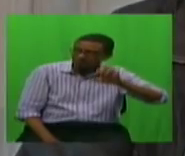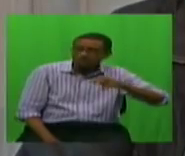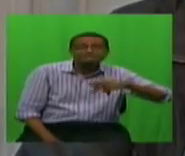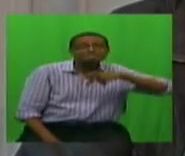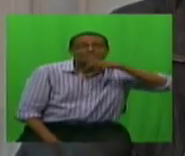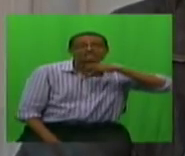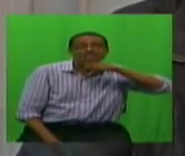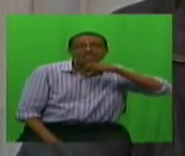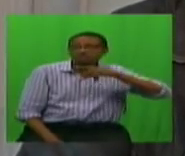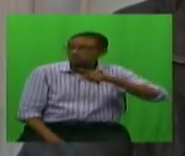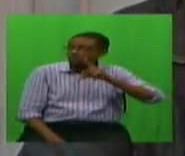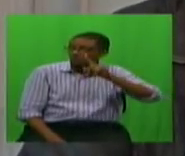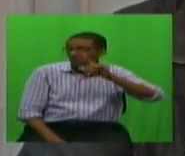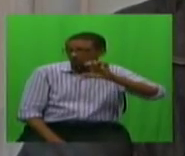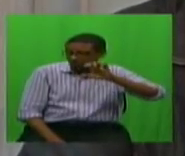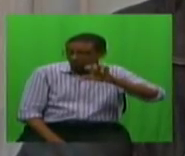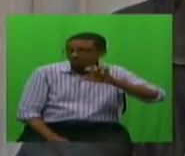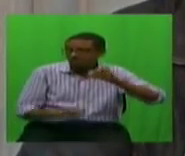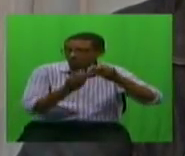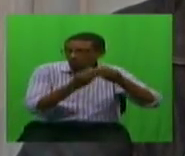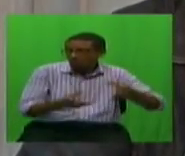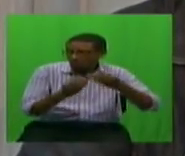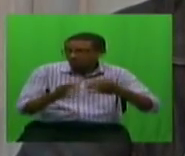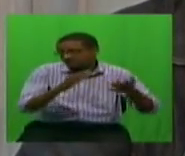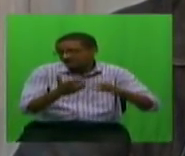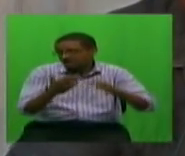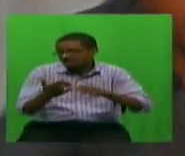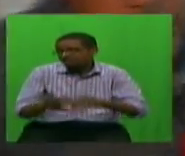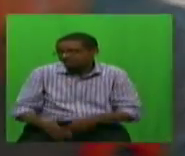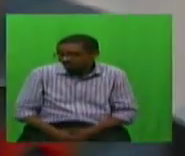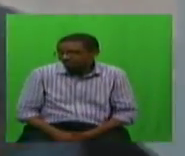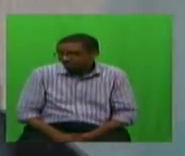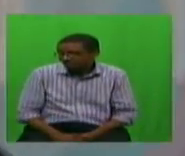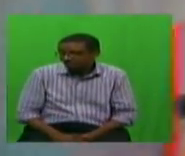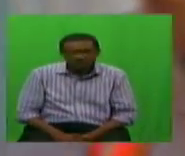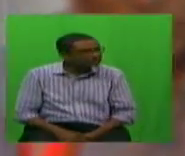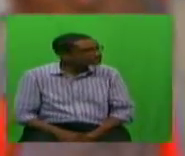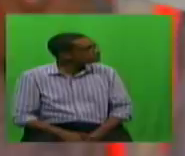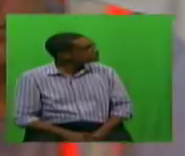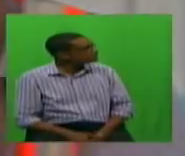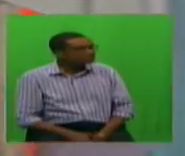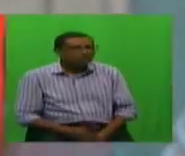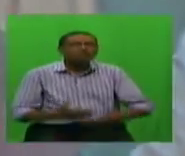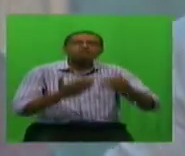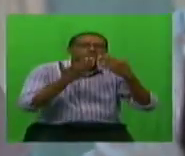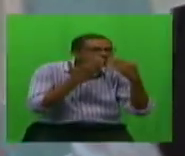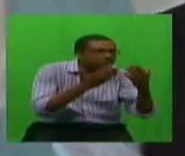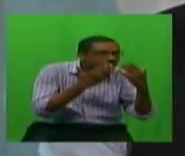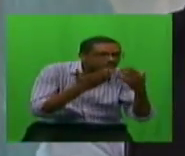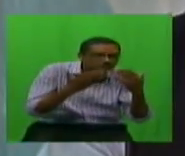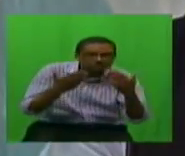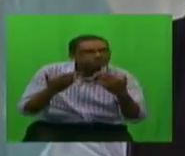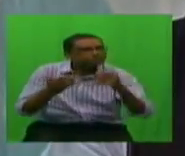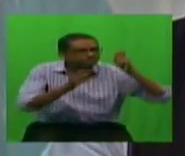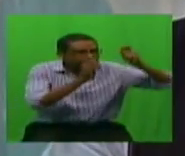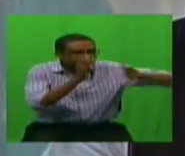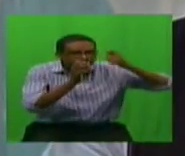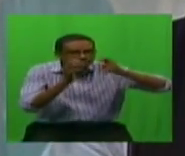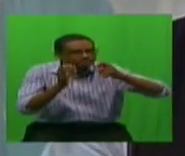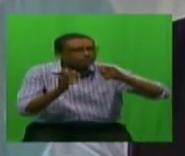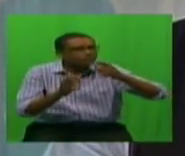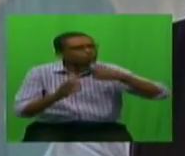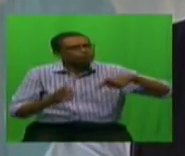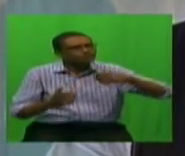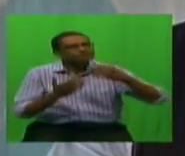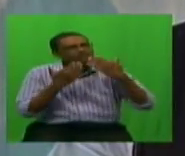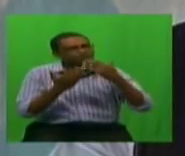100 so far. All right, thank you very much, members of the media. As usual, we appreciate you all coming